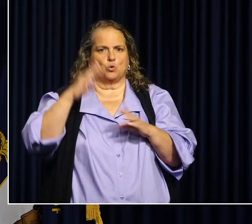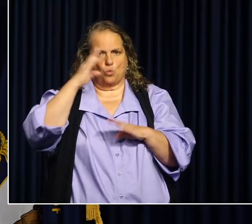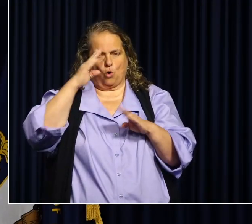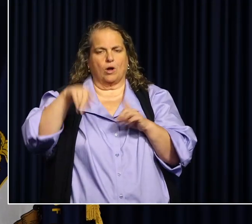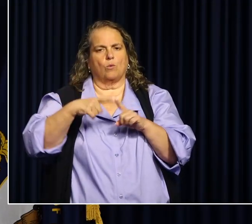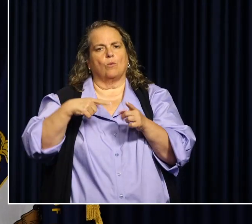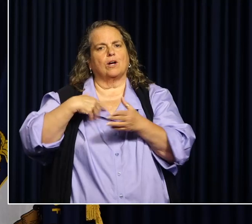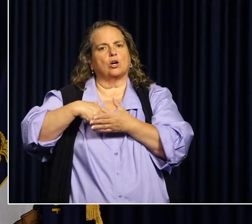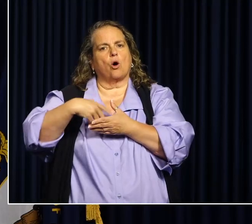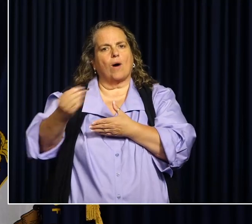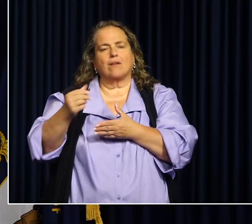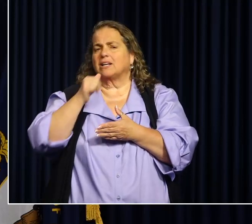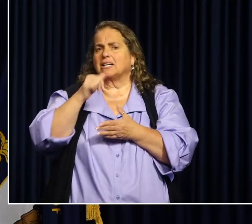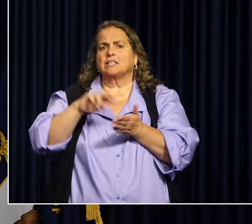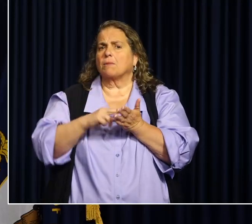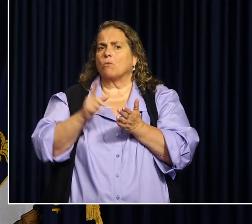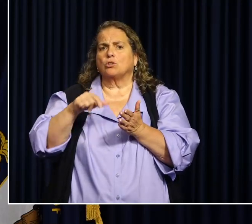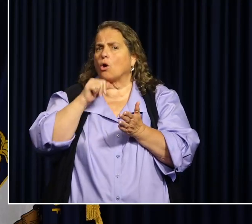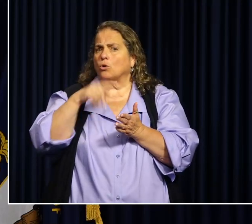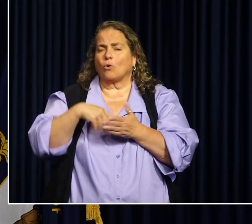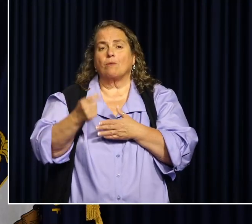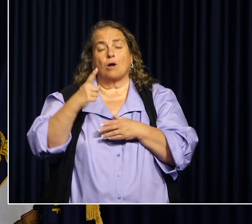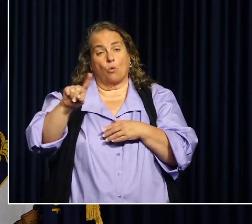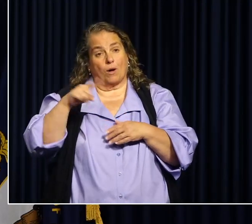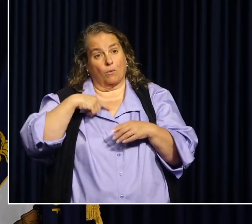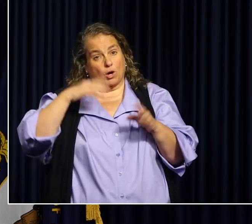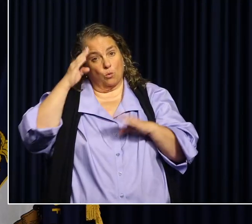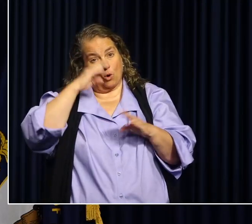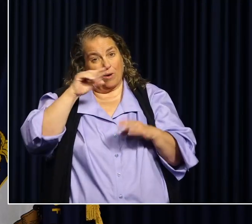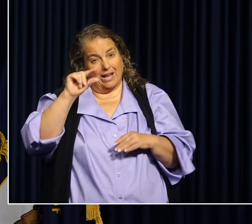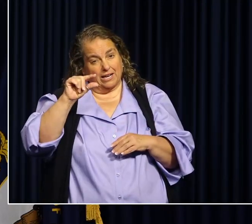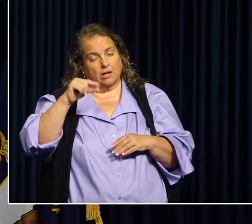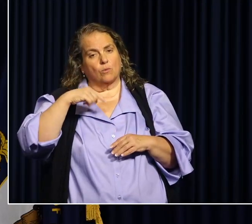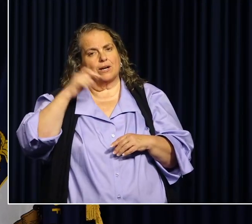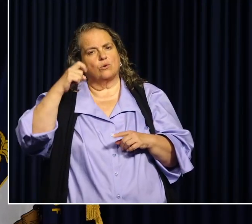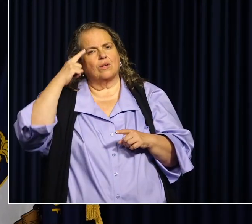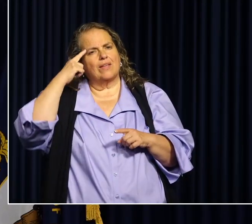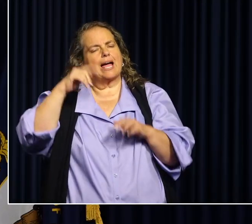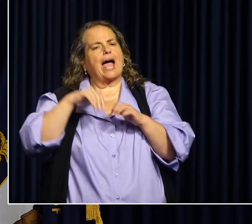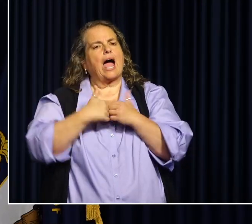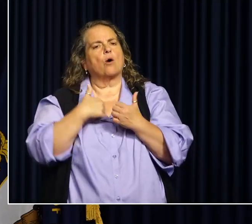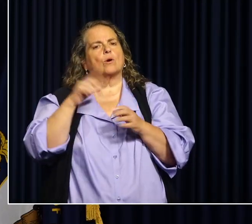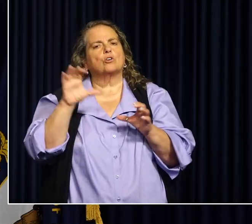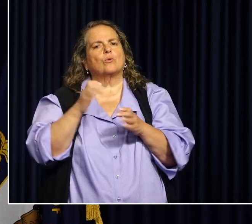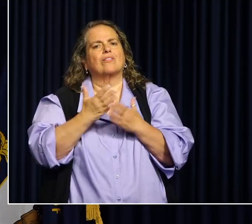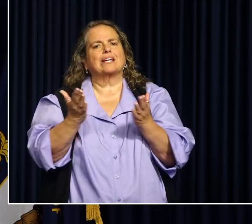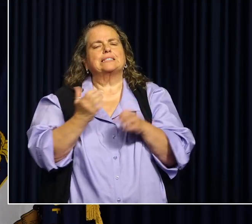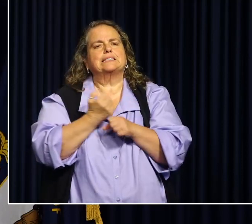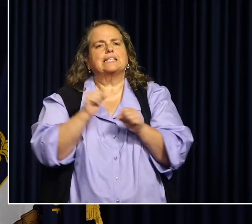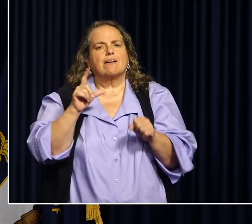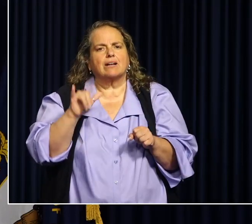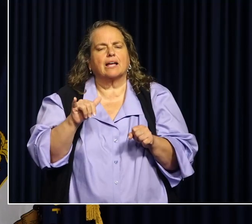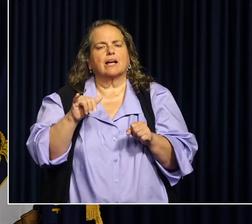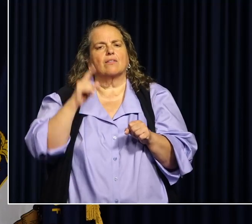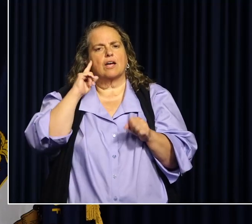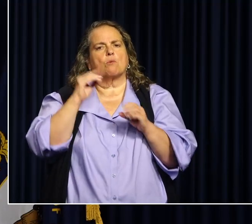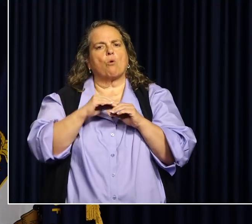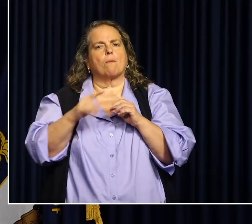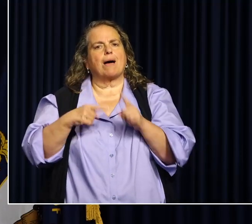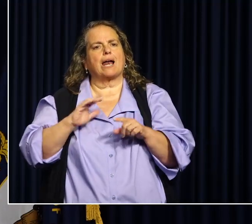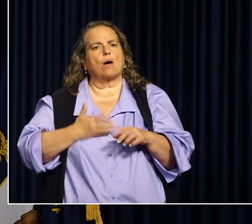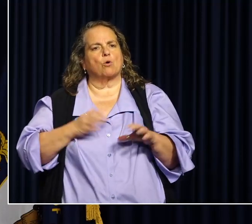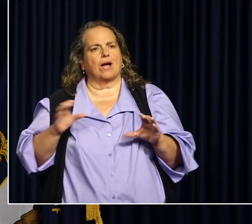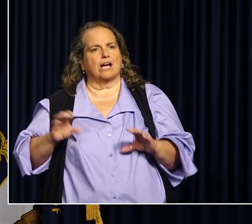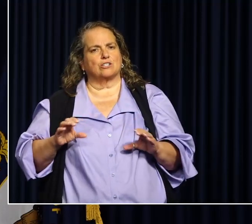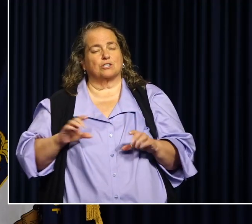out. That doesn't mean we don't go out. But if we worry a little bit about it, then we think about how we do things safely. We think more about our actions.